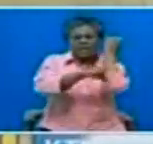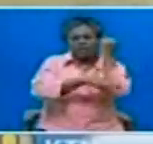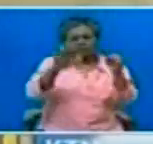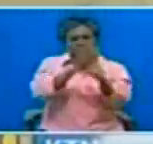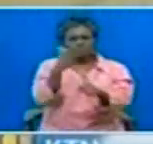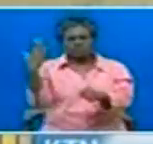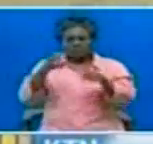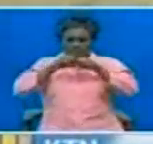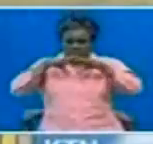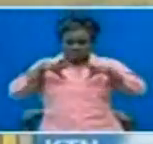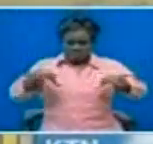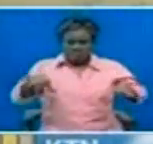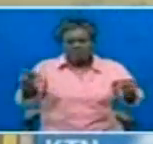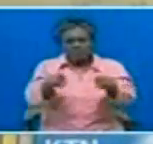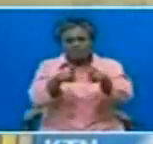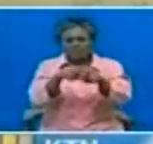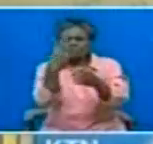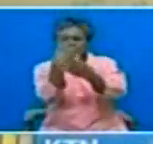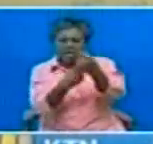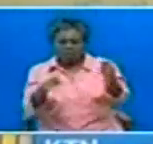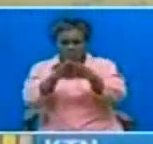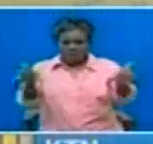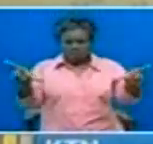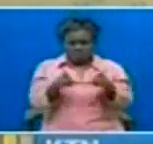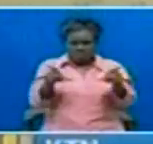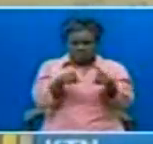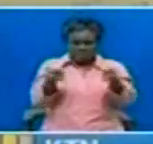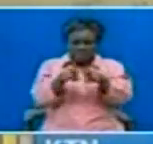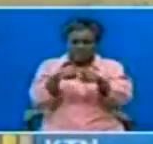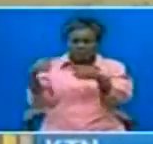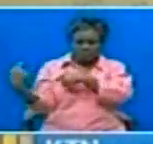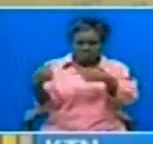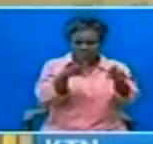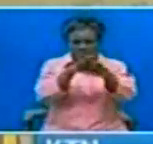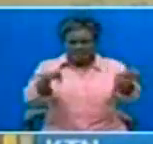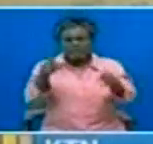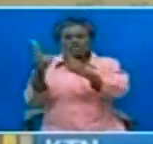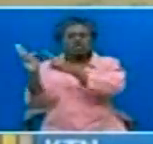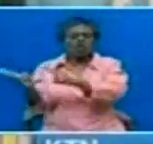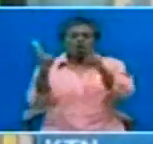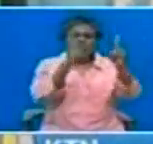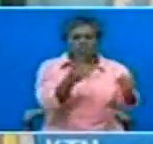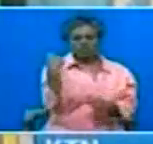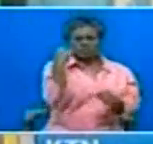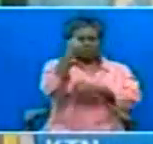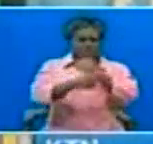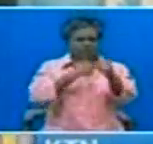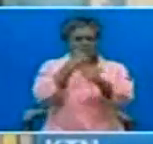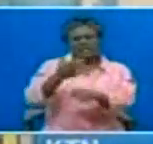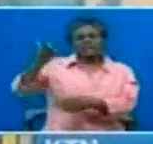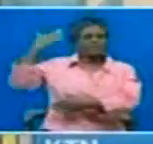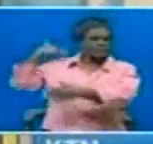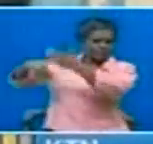Property demolition, double title deeds allocation, and land wrangles have become a norm in the recent years. Wakati wa